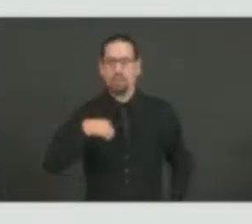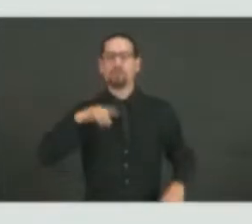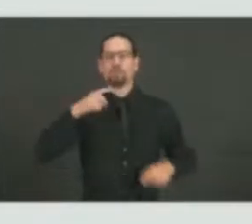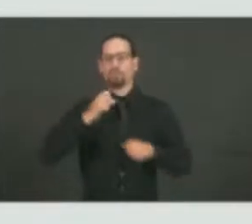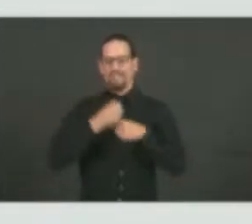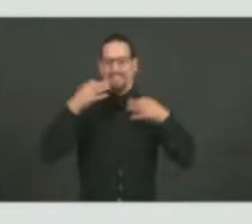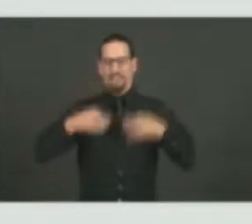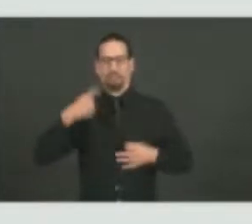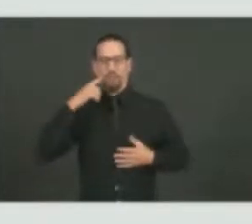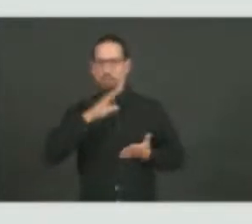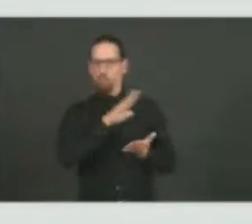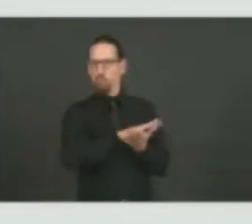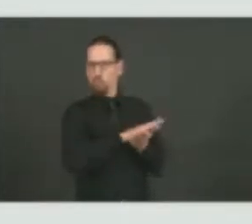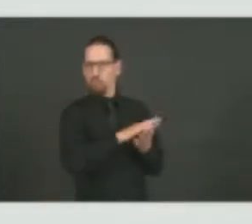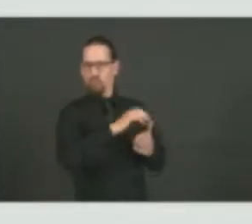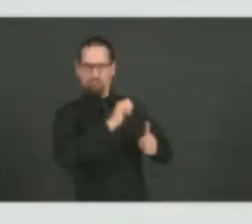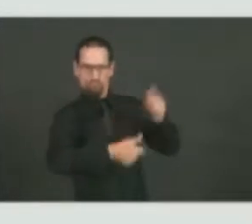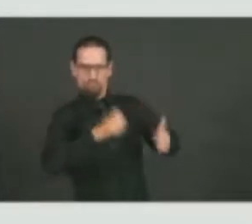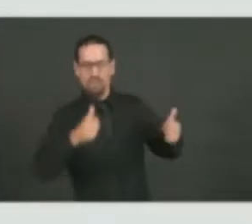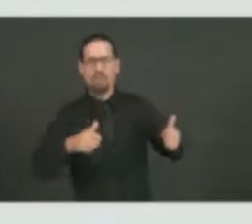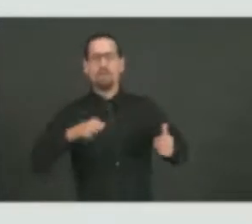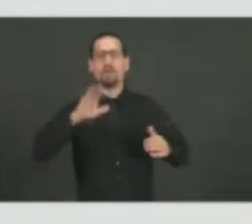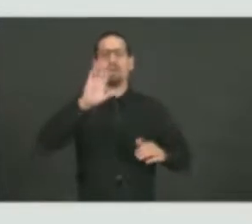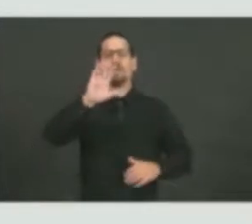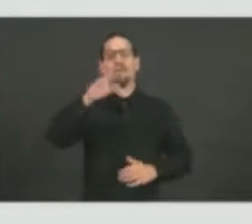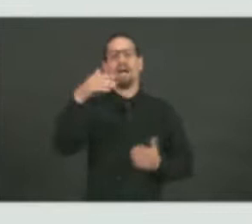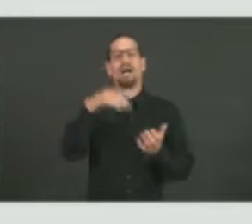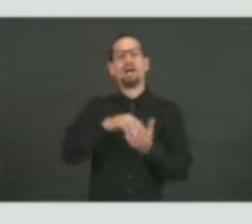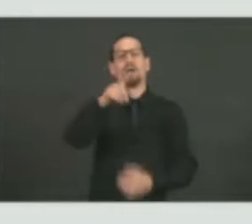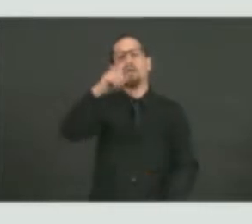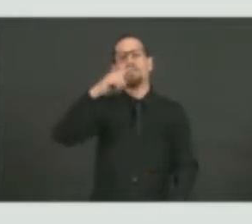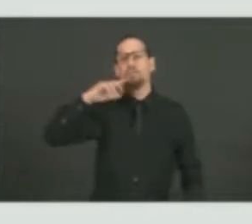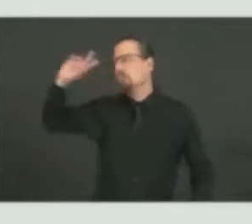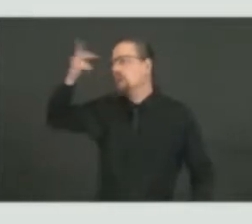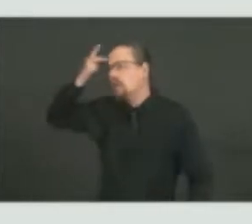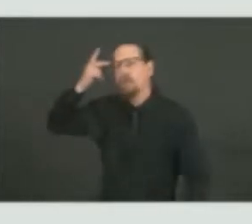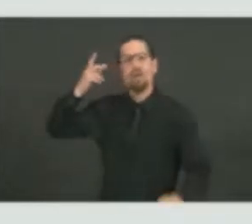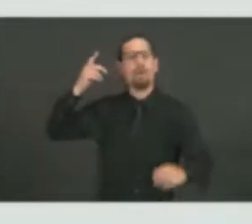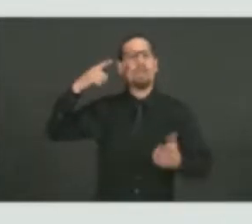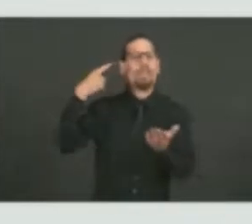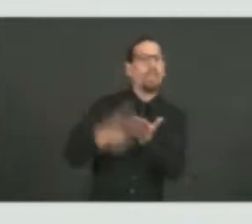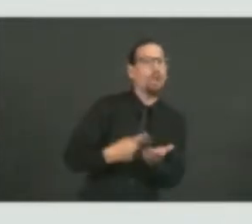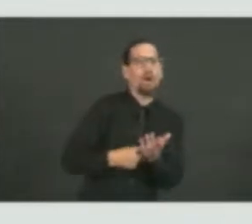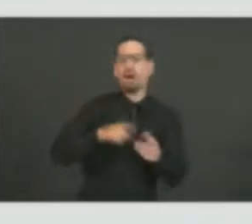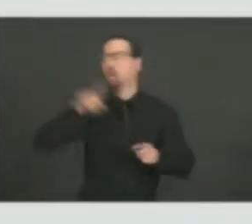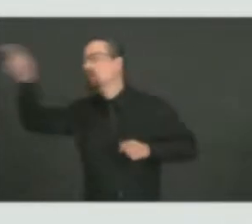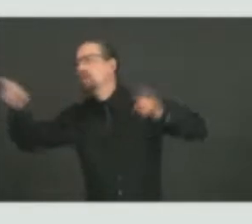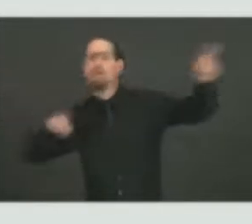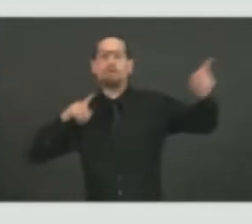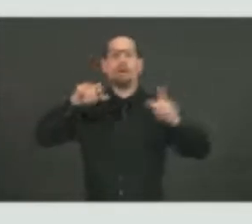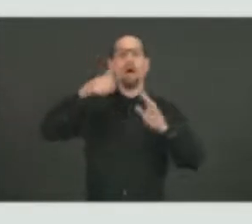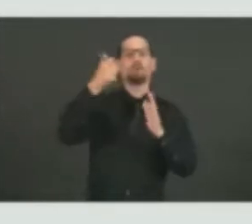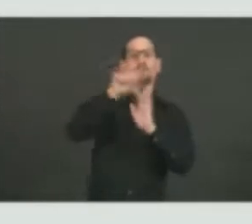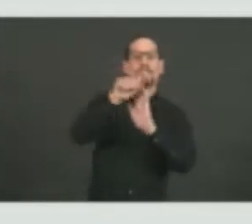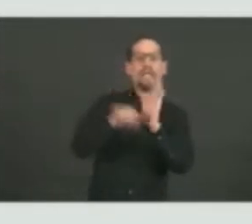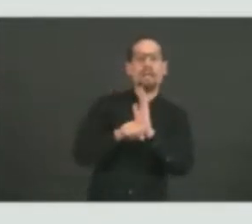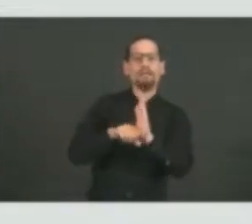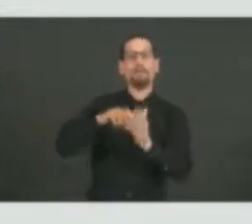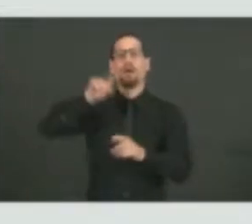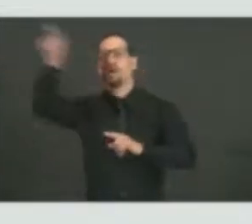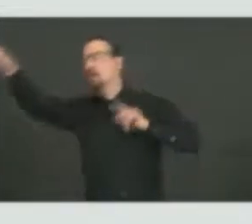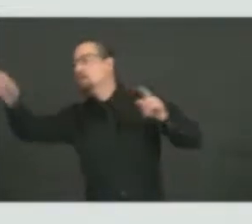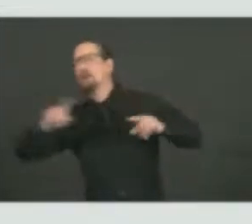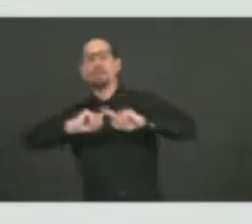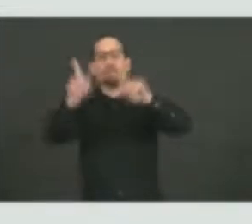forget about what's going on in other states around the country, forget about the president saying we're ignoring the science, turn all of that